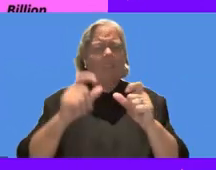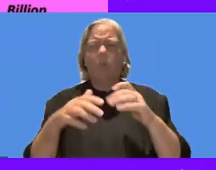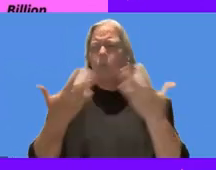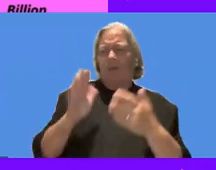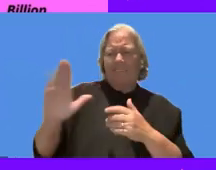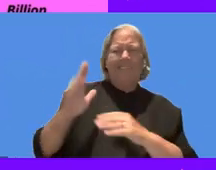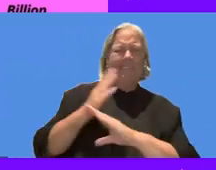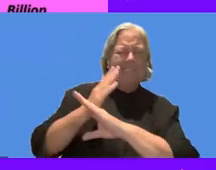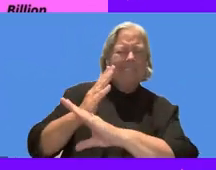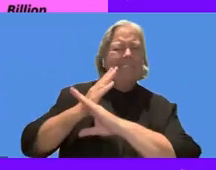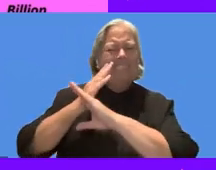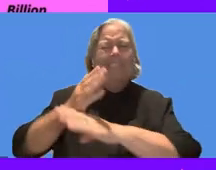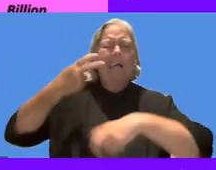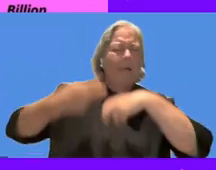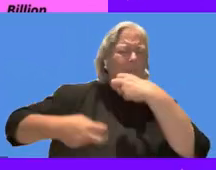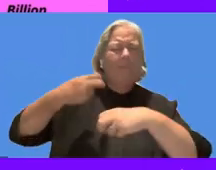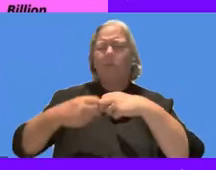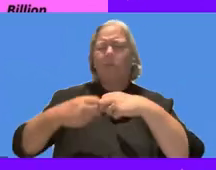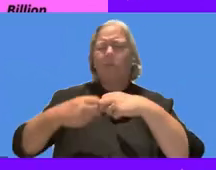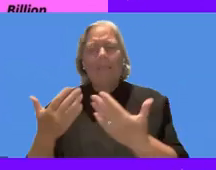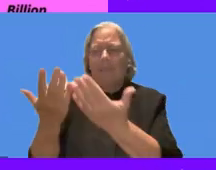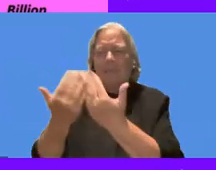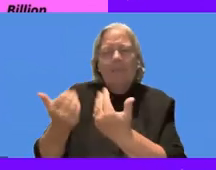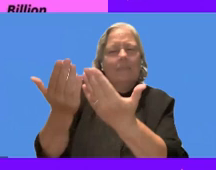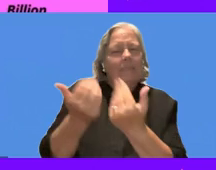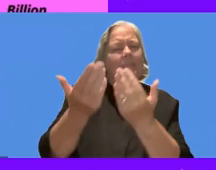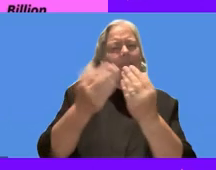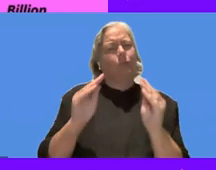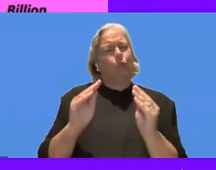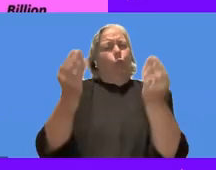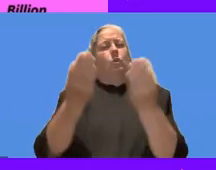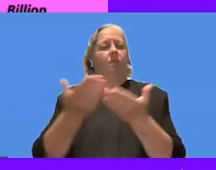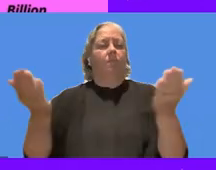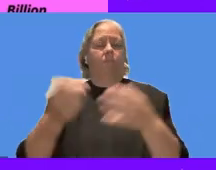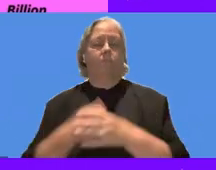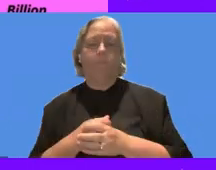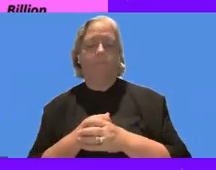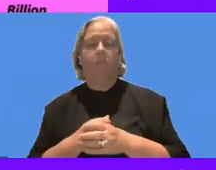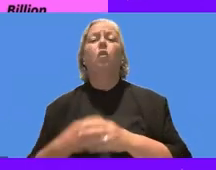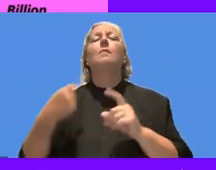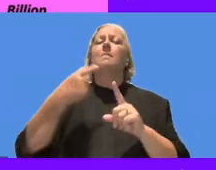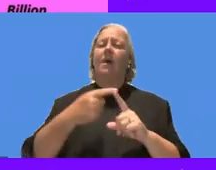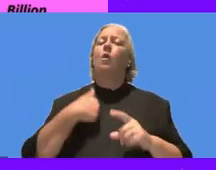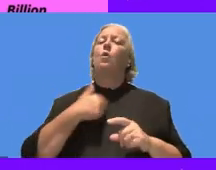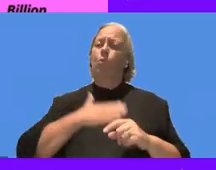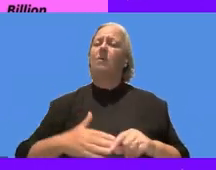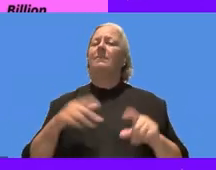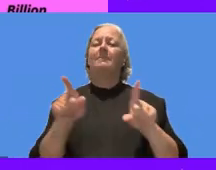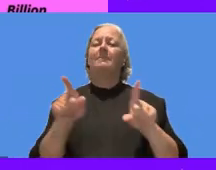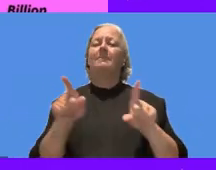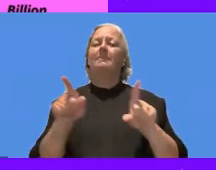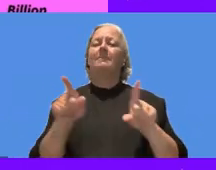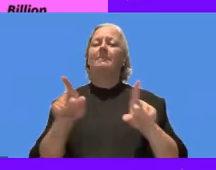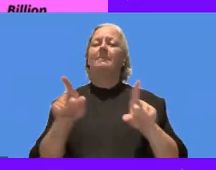them. And then finally, just as a really good kickstarter for this conversation, I also wanted to highlight that